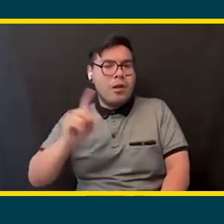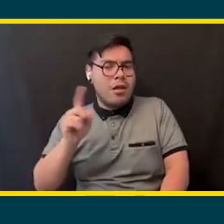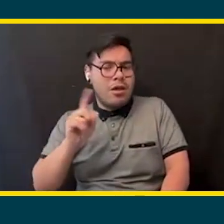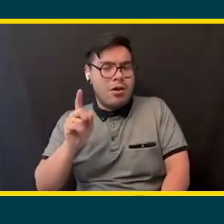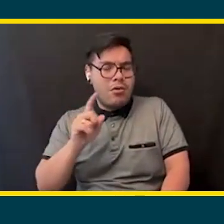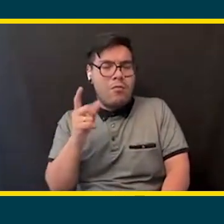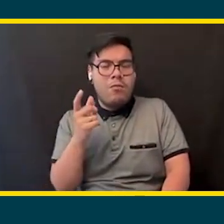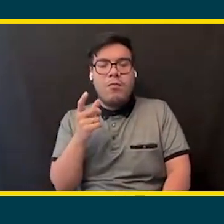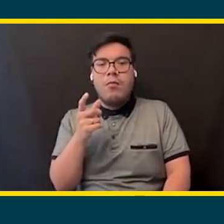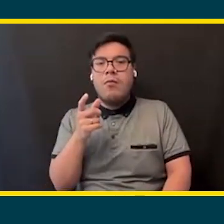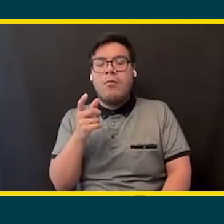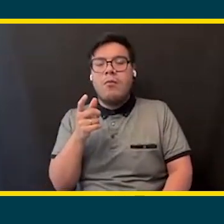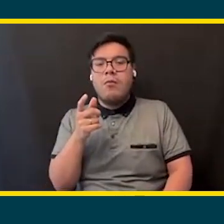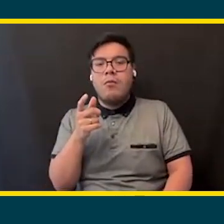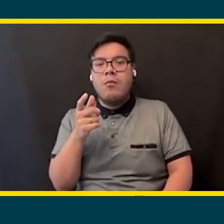the